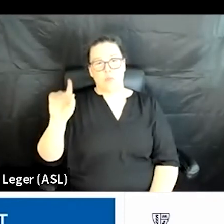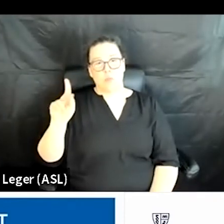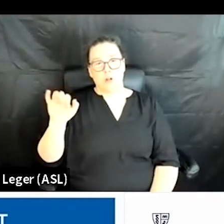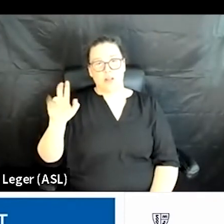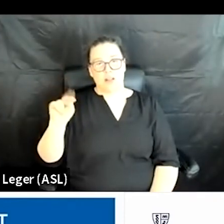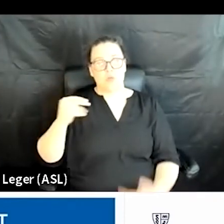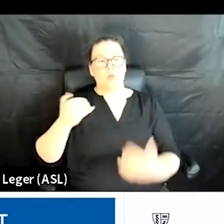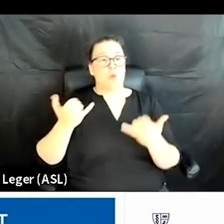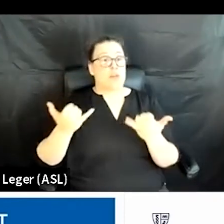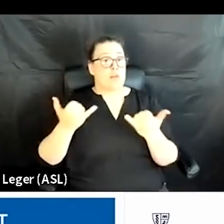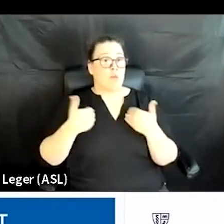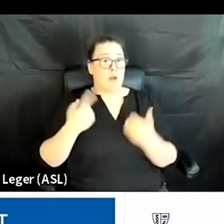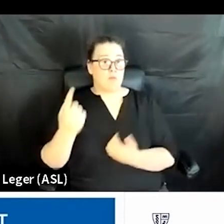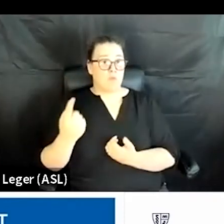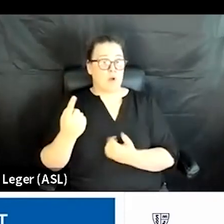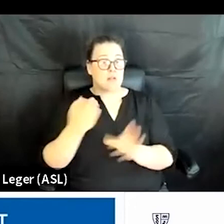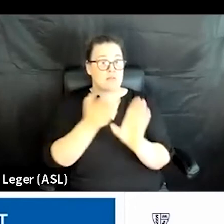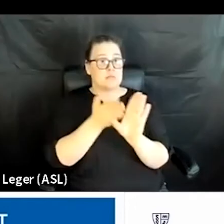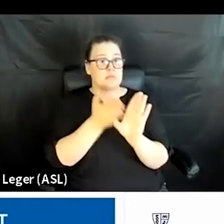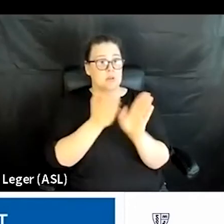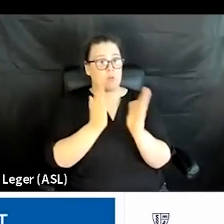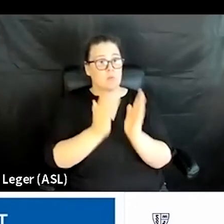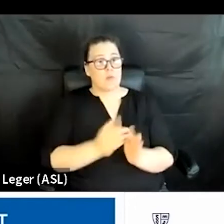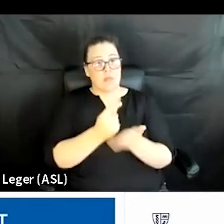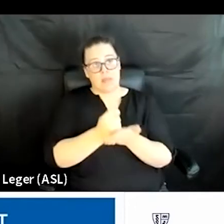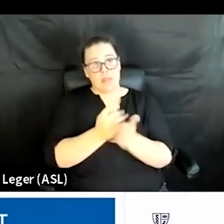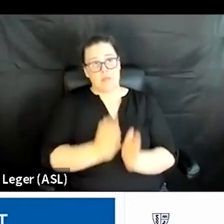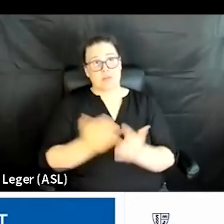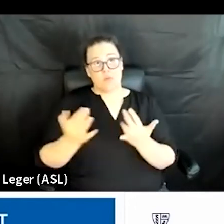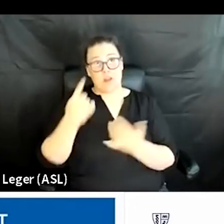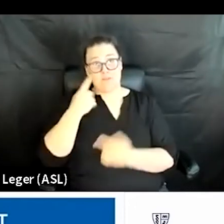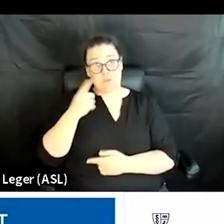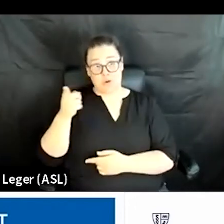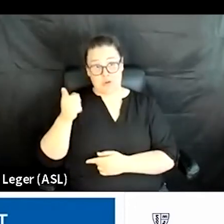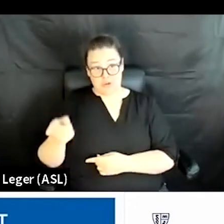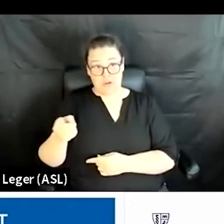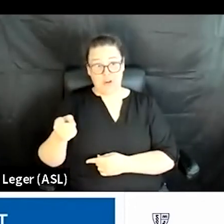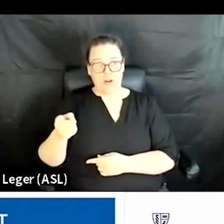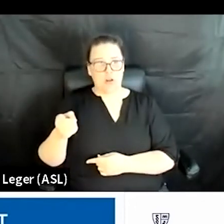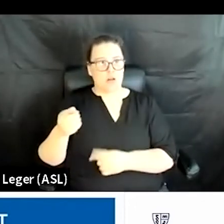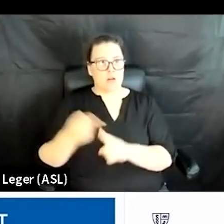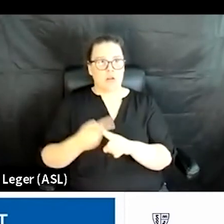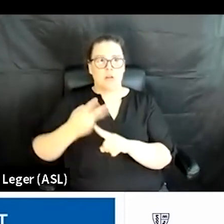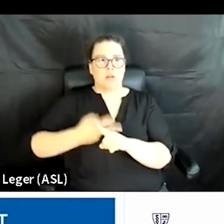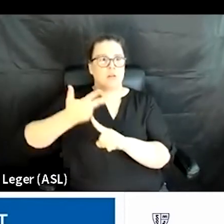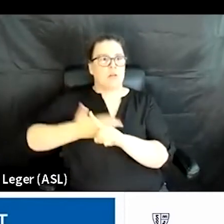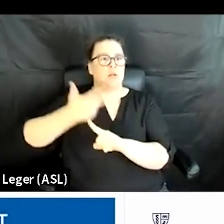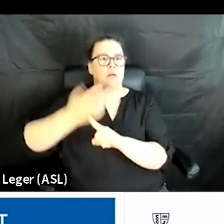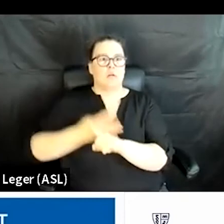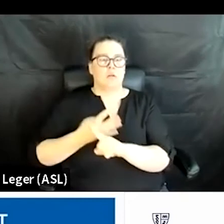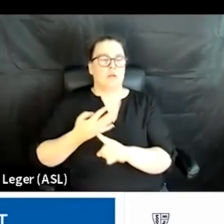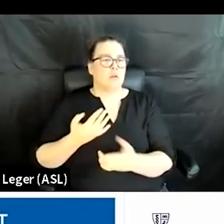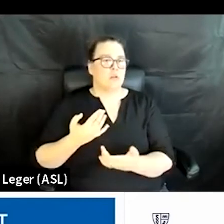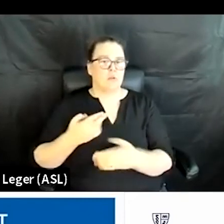currently have one psychotherapist, and the wait for her is months. So we're actually